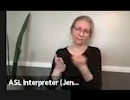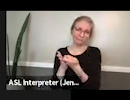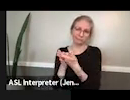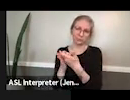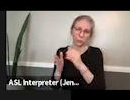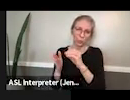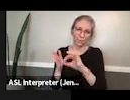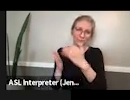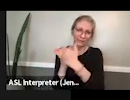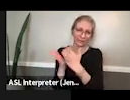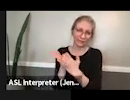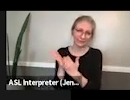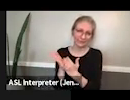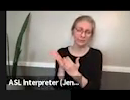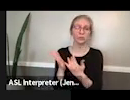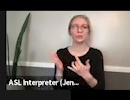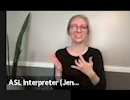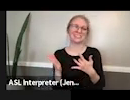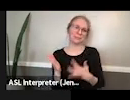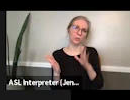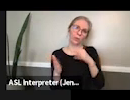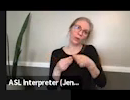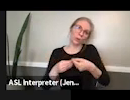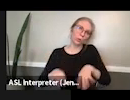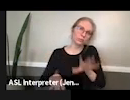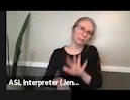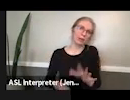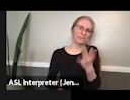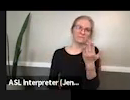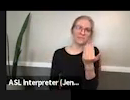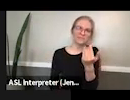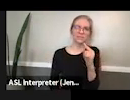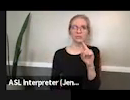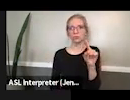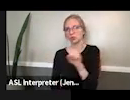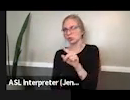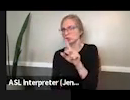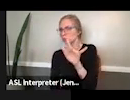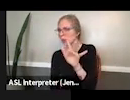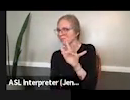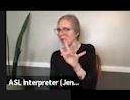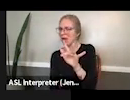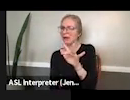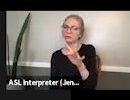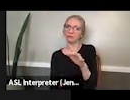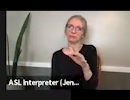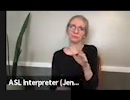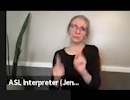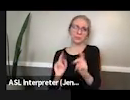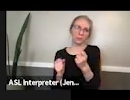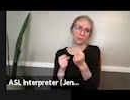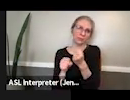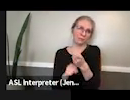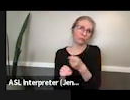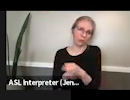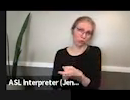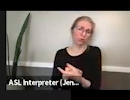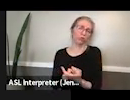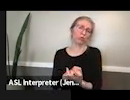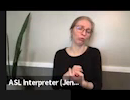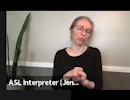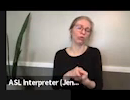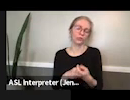typically lose anywhere from 15 to 25 a year. So there is